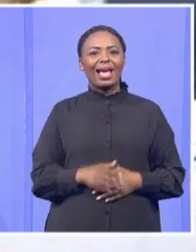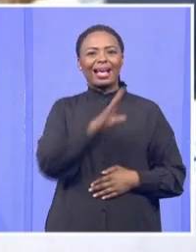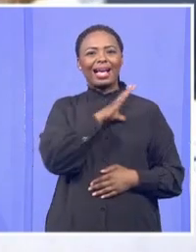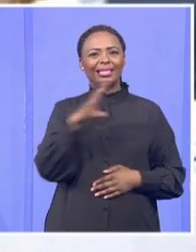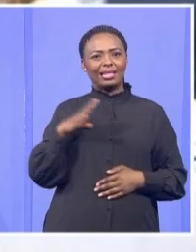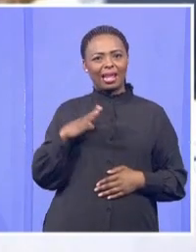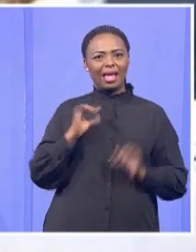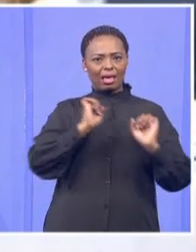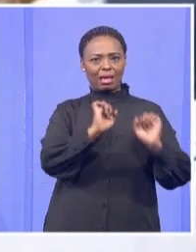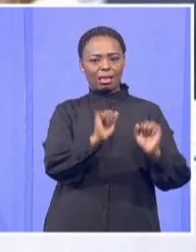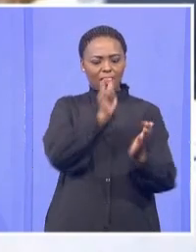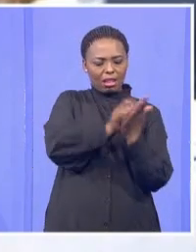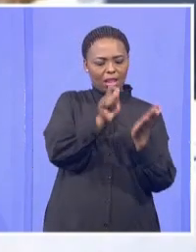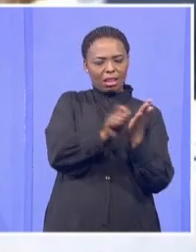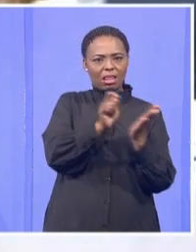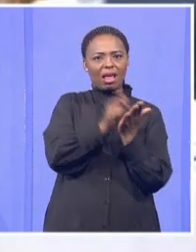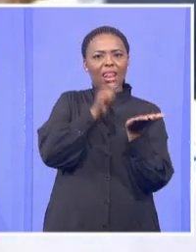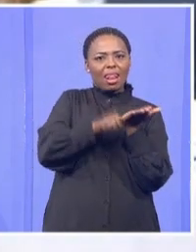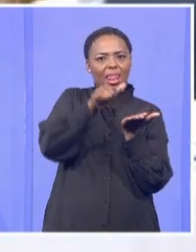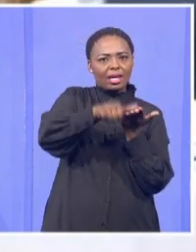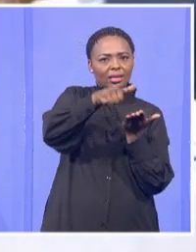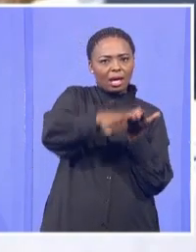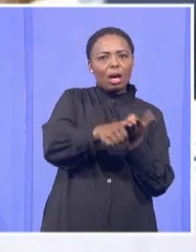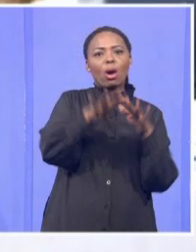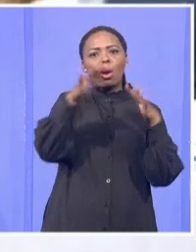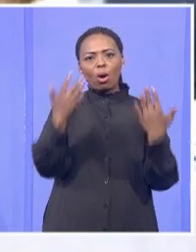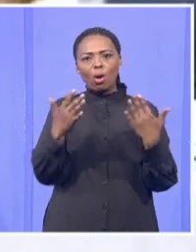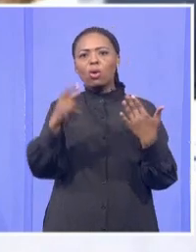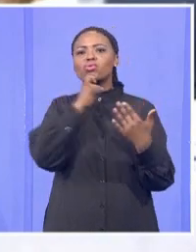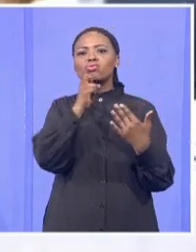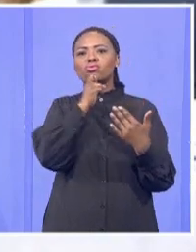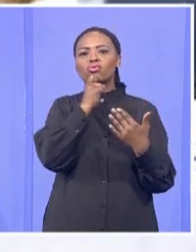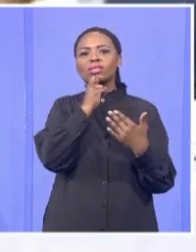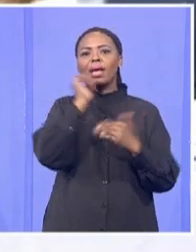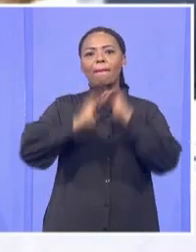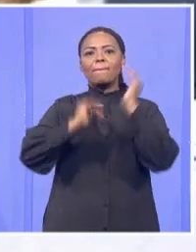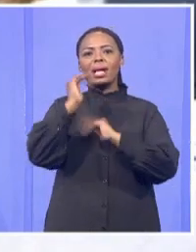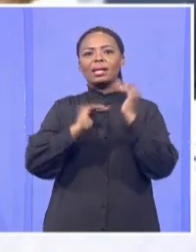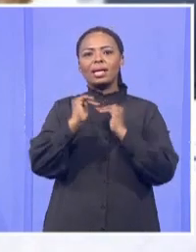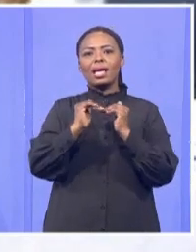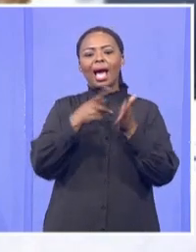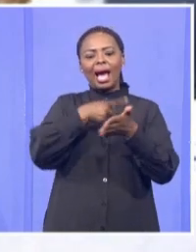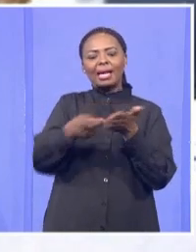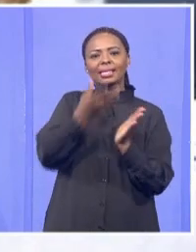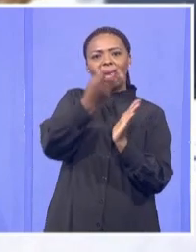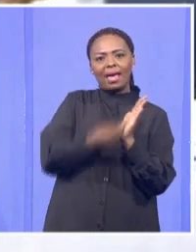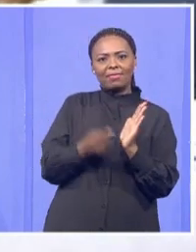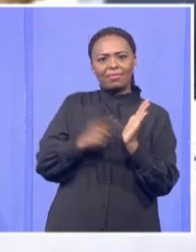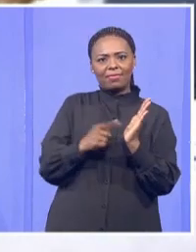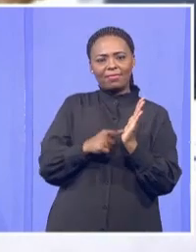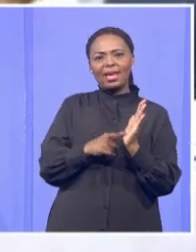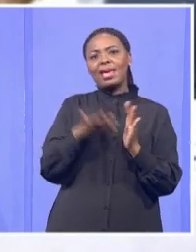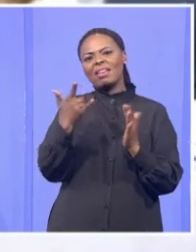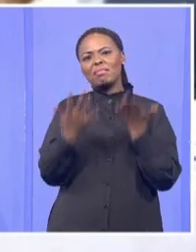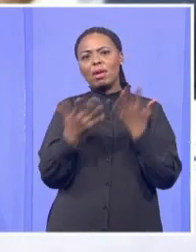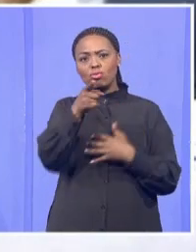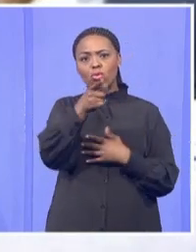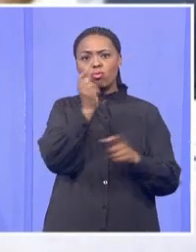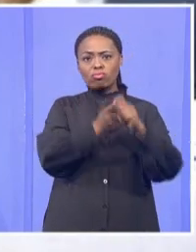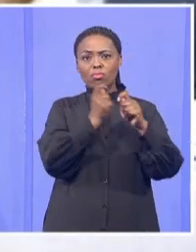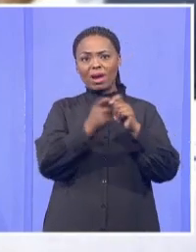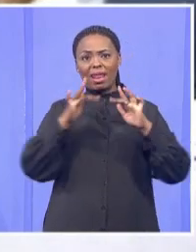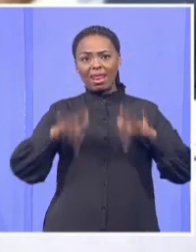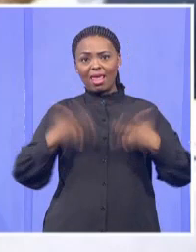or they use the nearest building that has an address. For example, if you live in an informal settlement, there is a